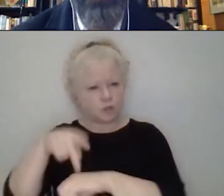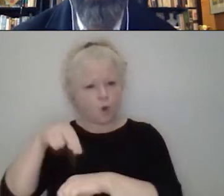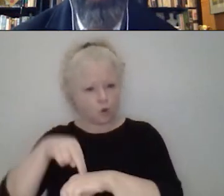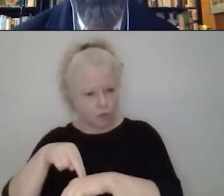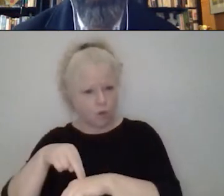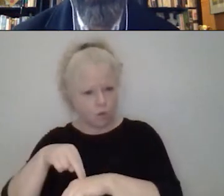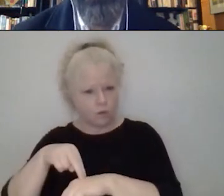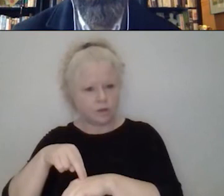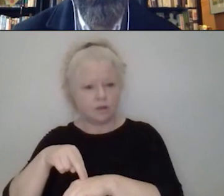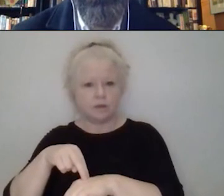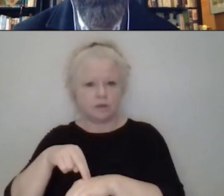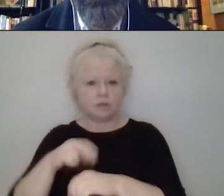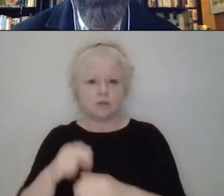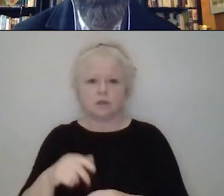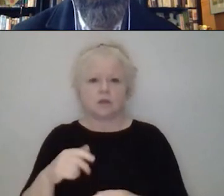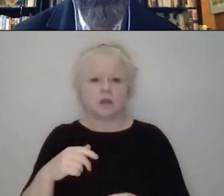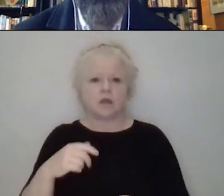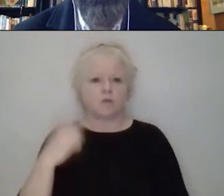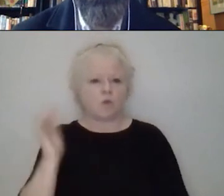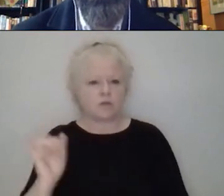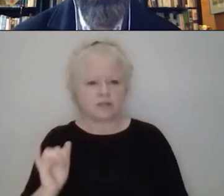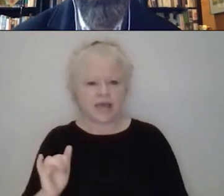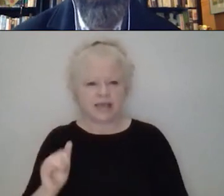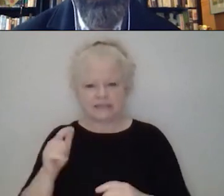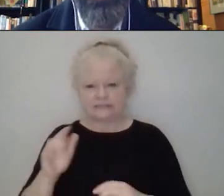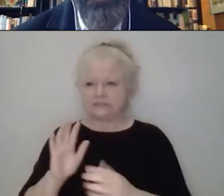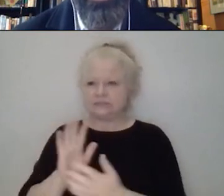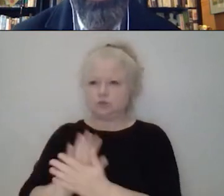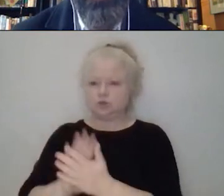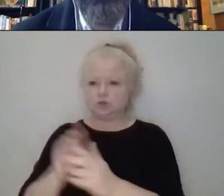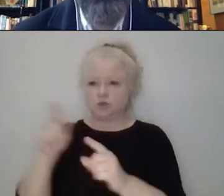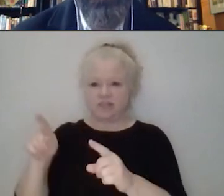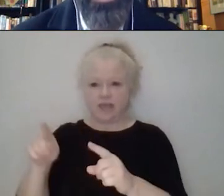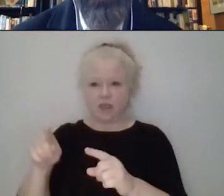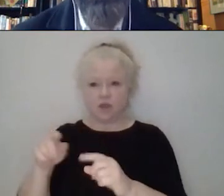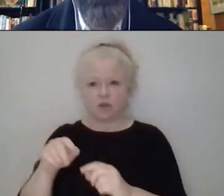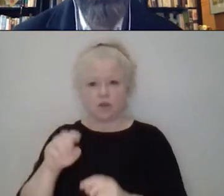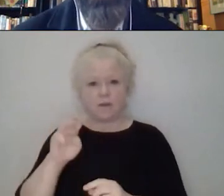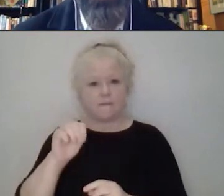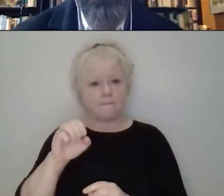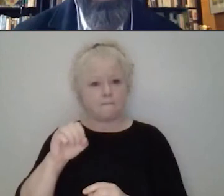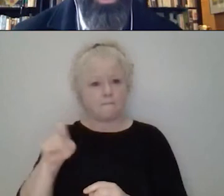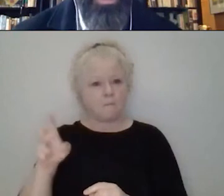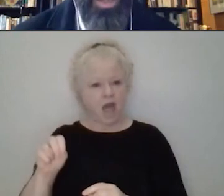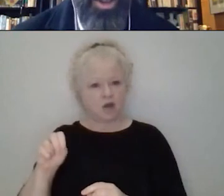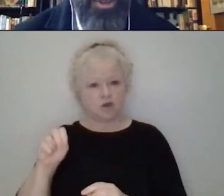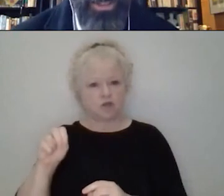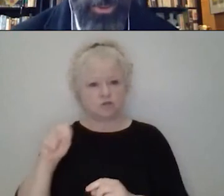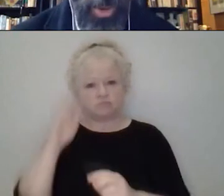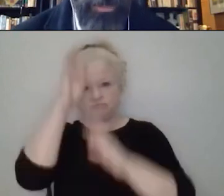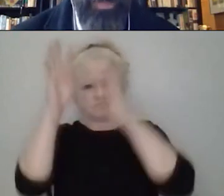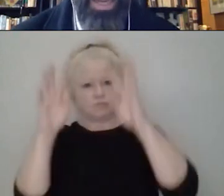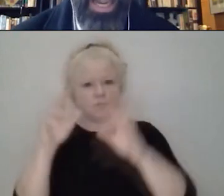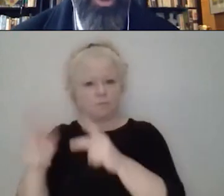and the what it was like there, being schooled under some amazing modernist greats, right? Yeah. The